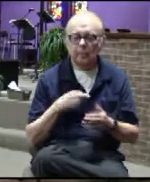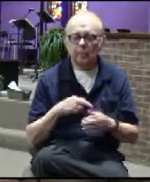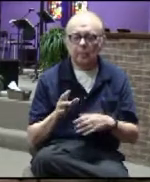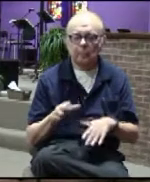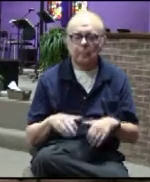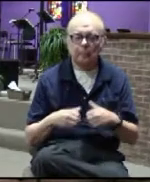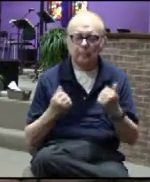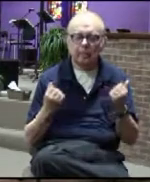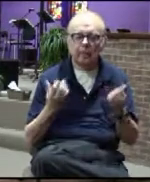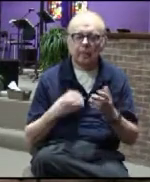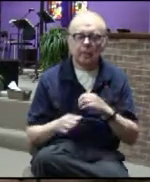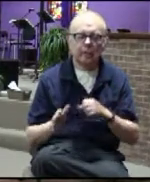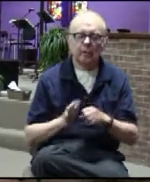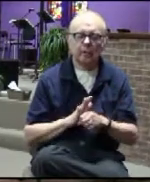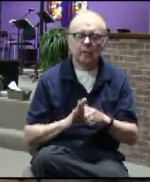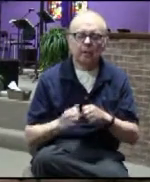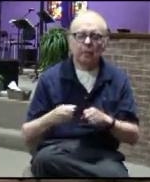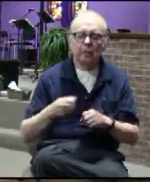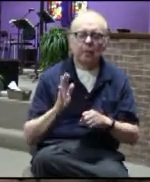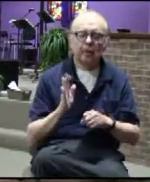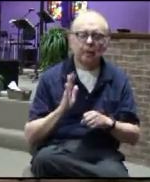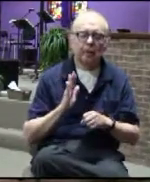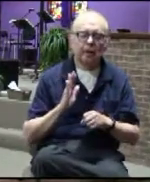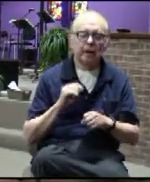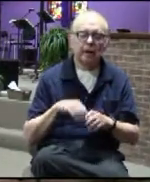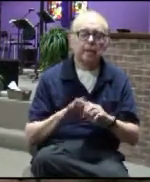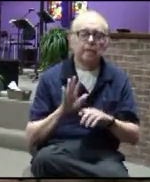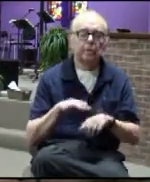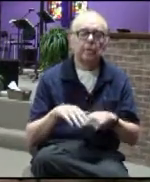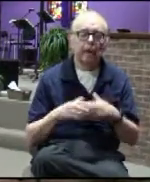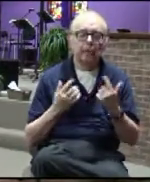living out the fulfillment of God in your life